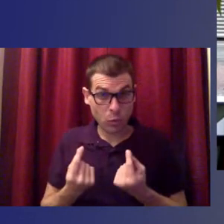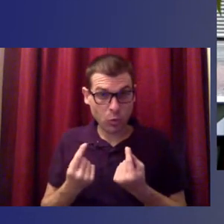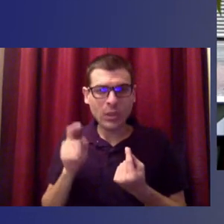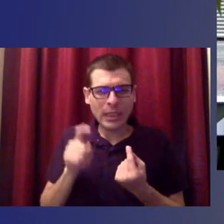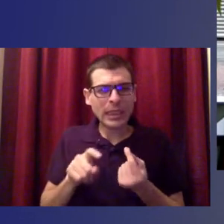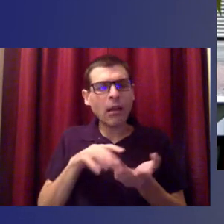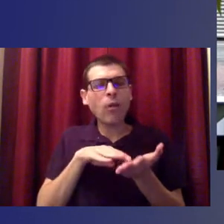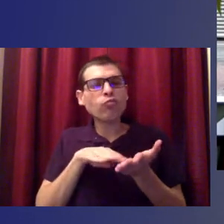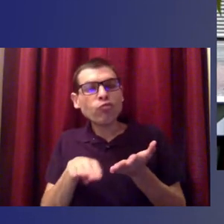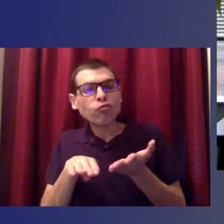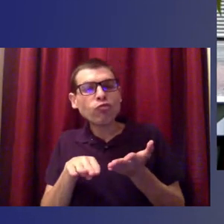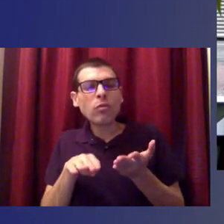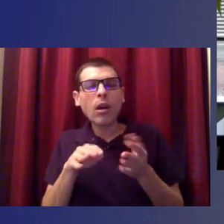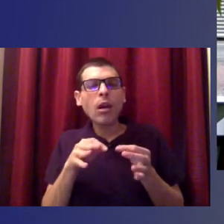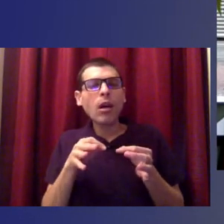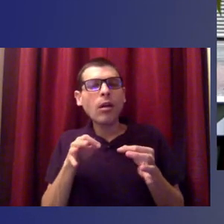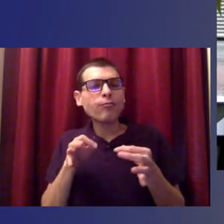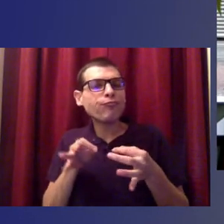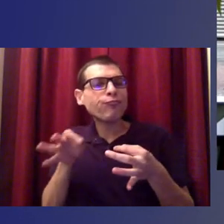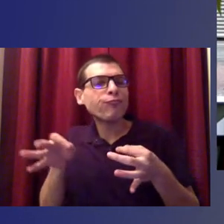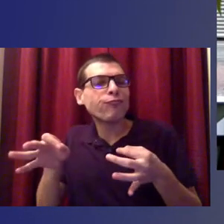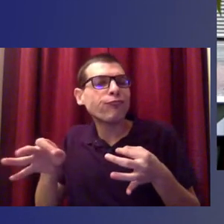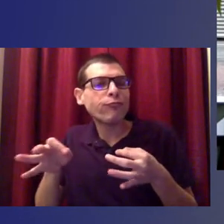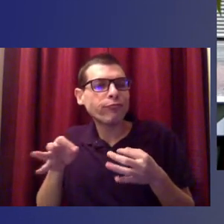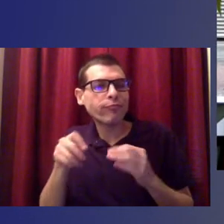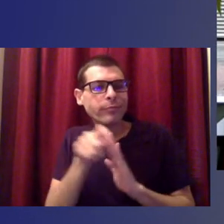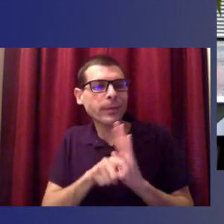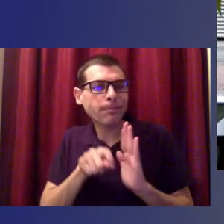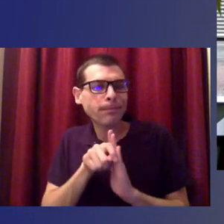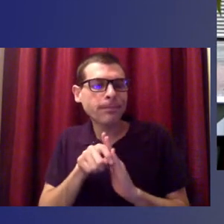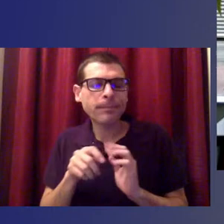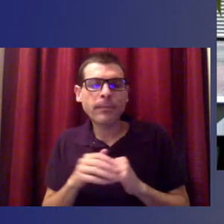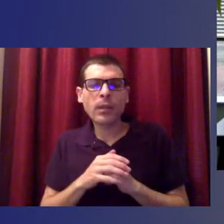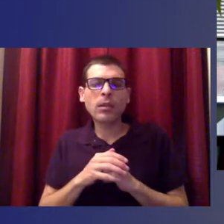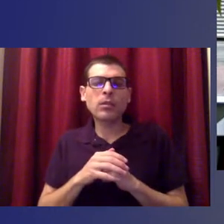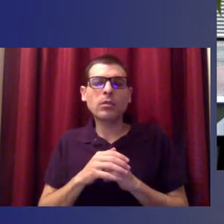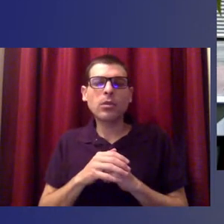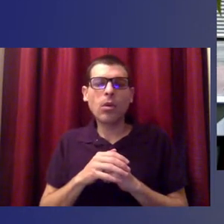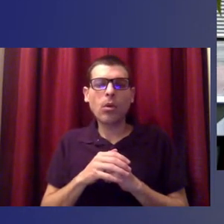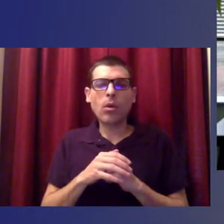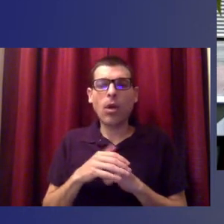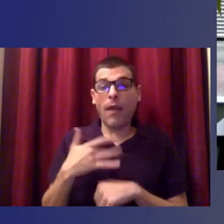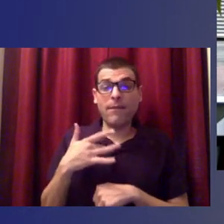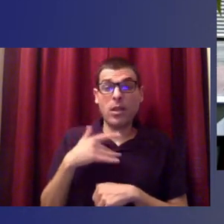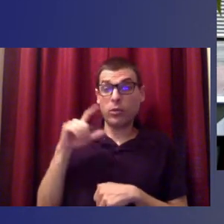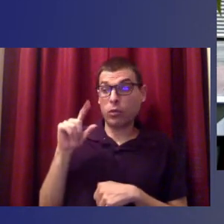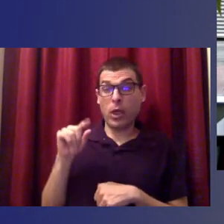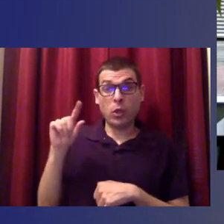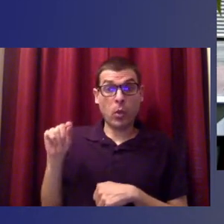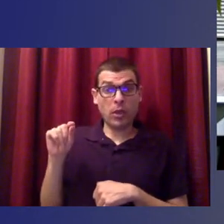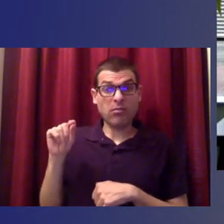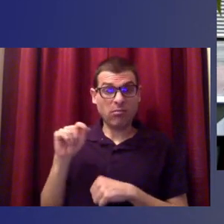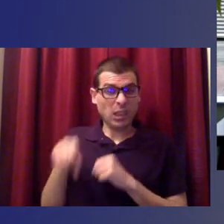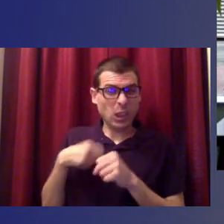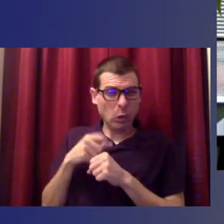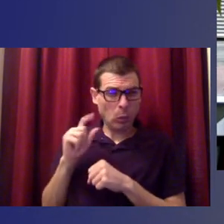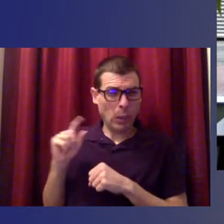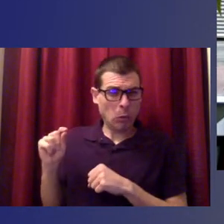a really good job in 2020 with getting the resources out to community. We had